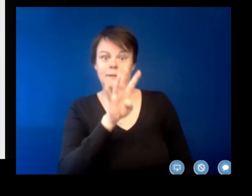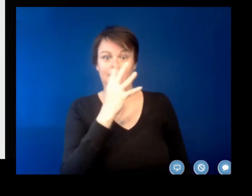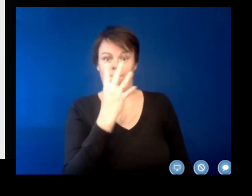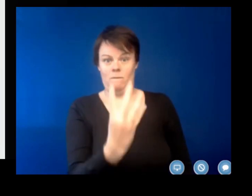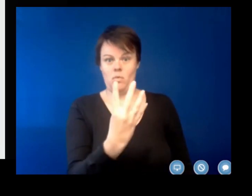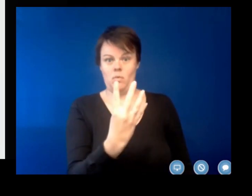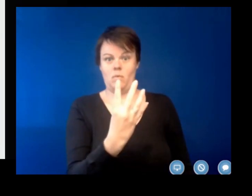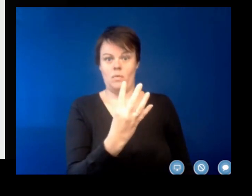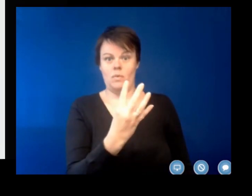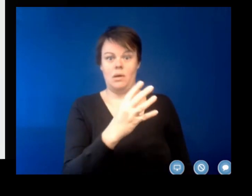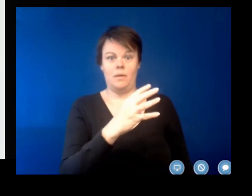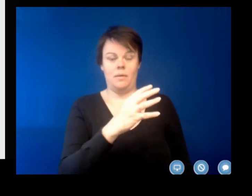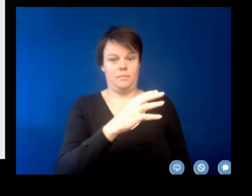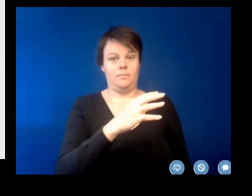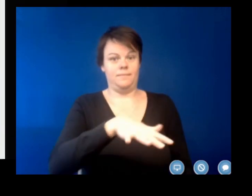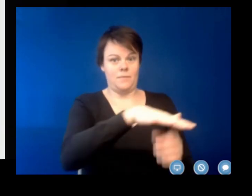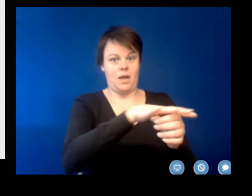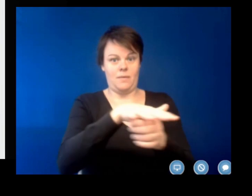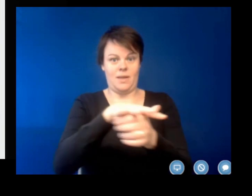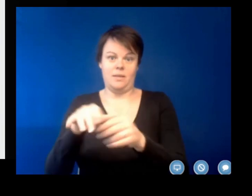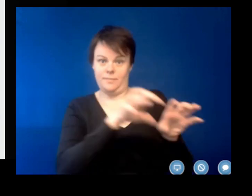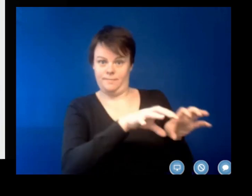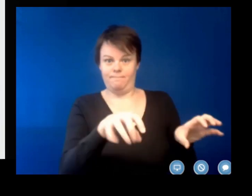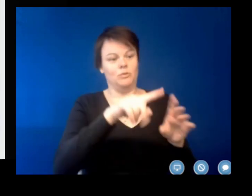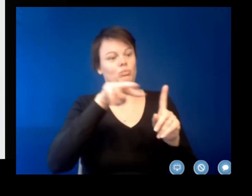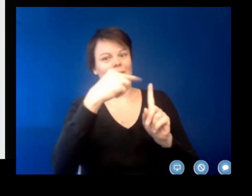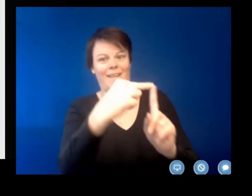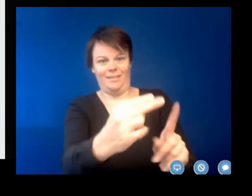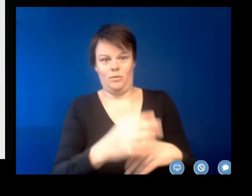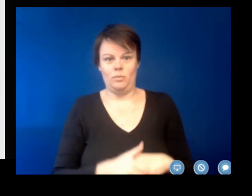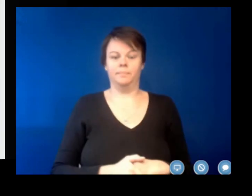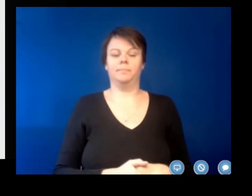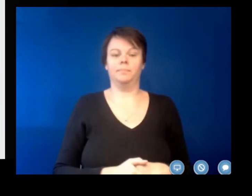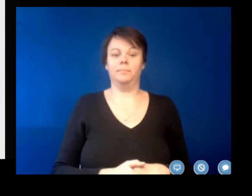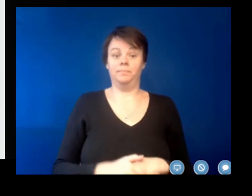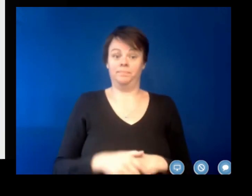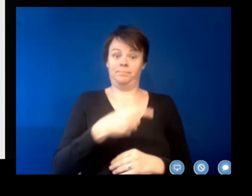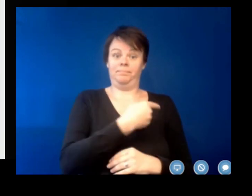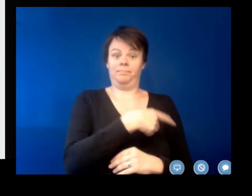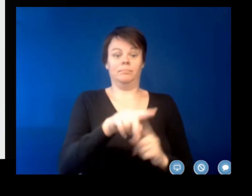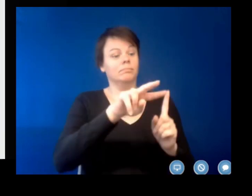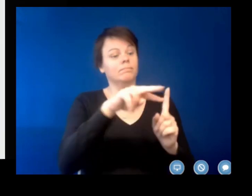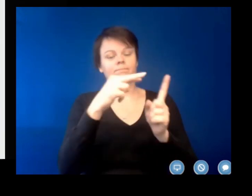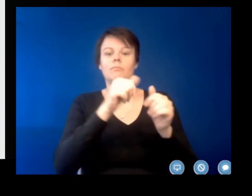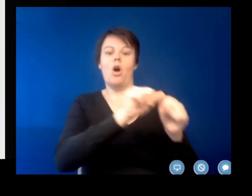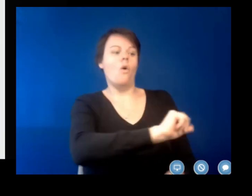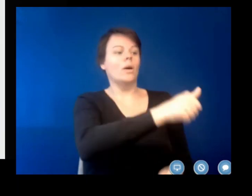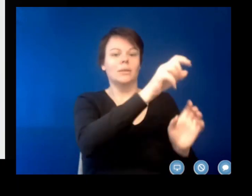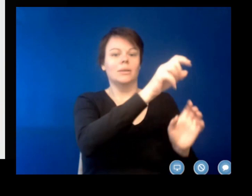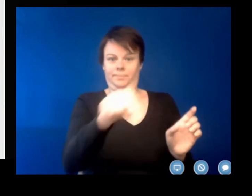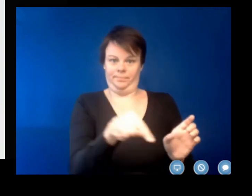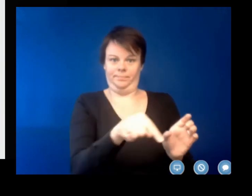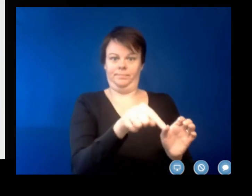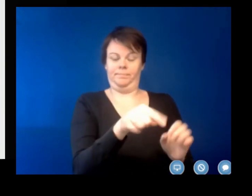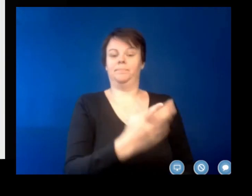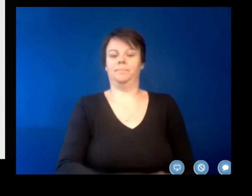and they have a lot of ideas and recommendations for every of the 3 fields. And what I will do now is a rough summary.